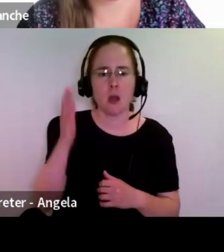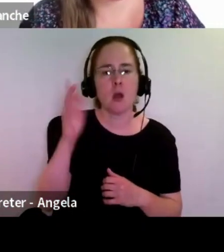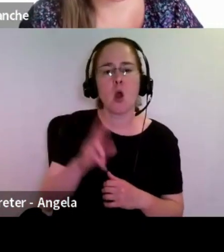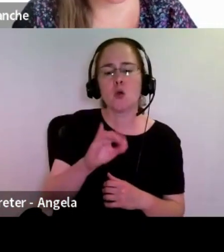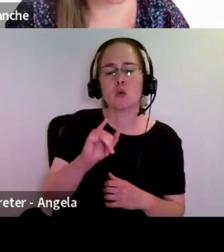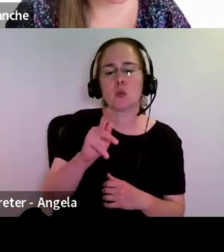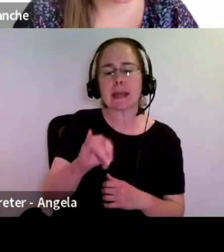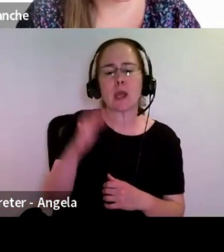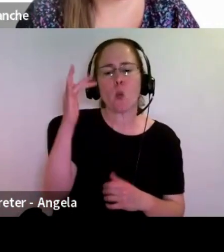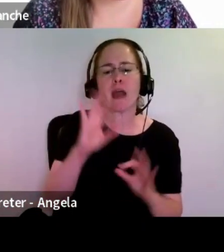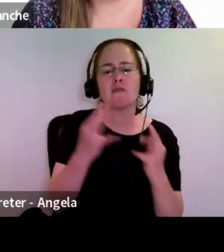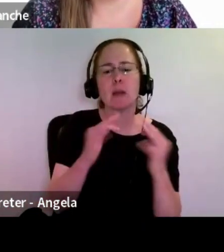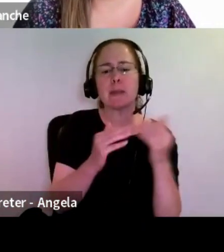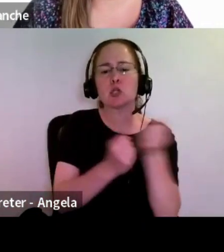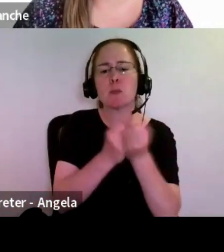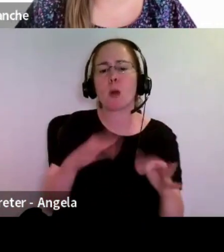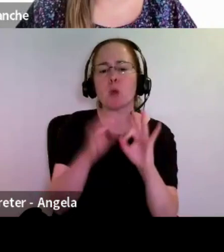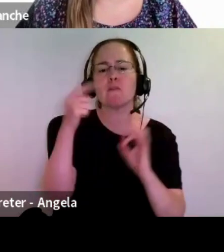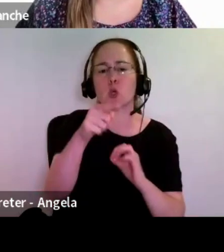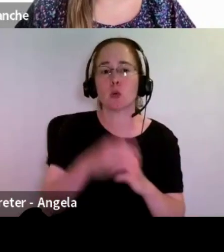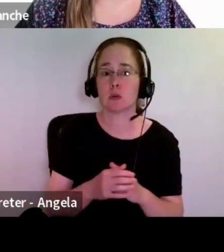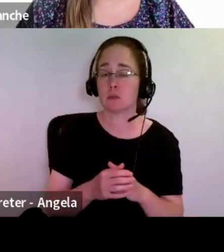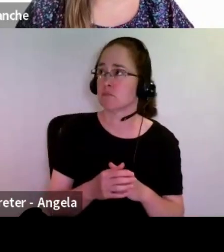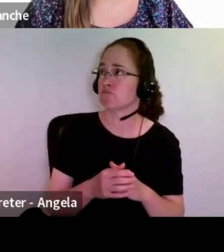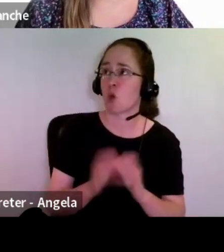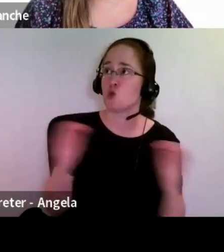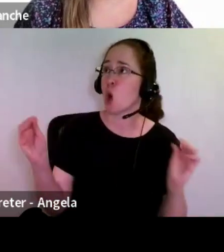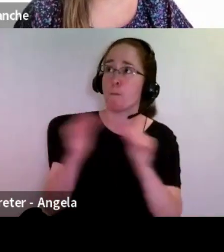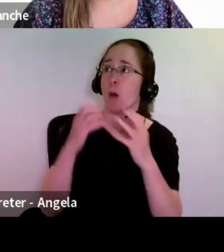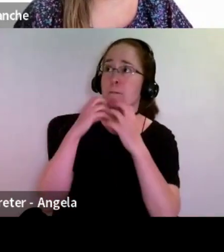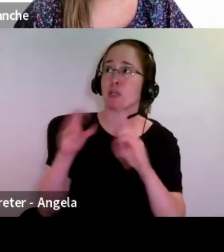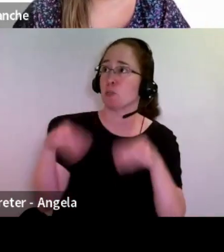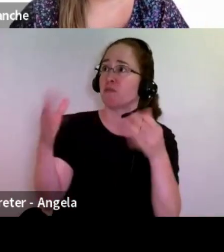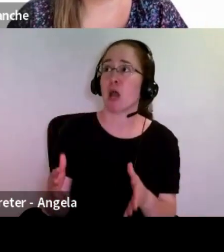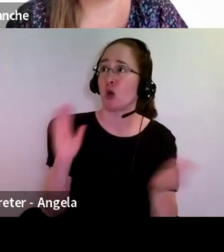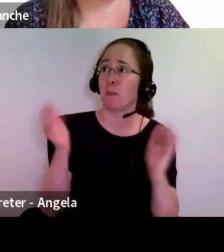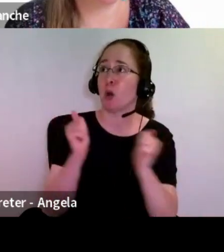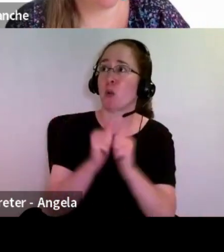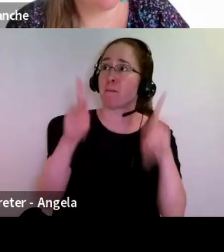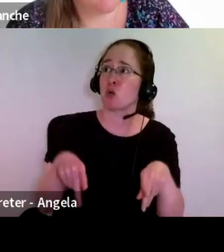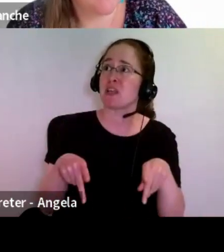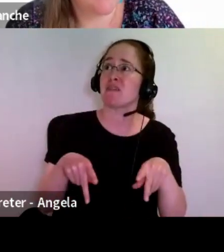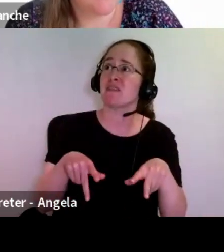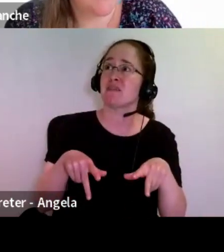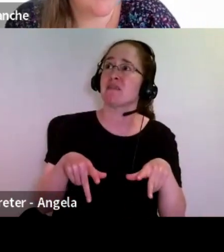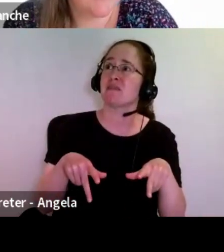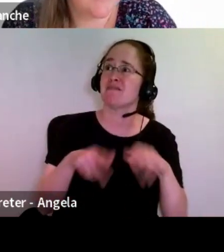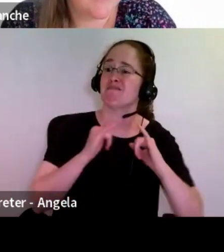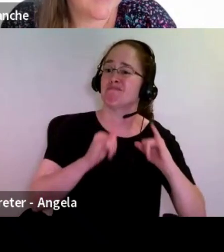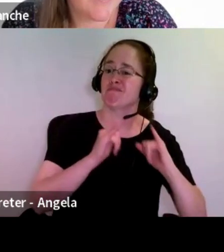you? Oh, because there's not a more passionate provider than one who has walked in your shoes.